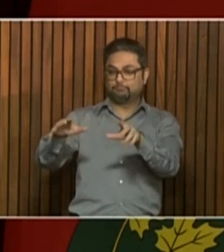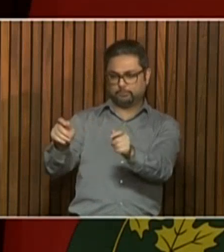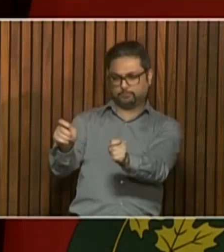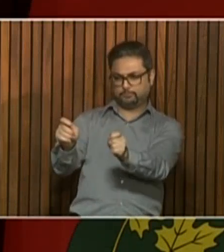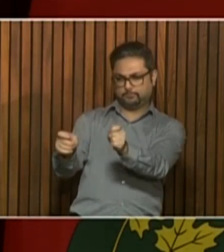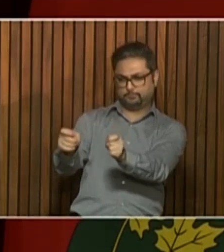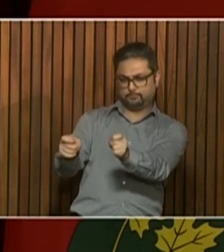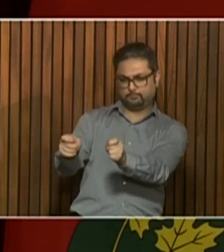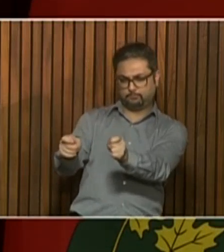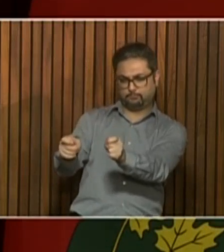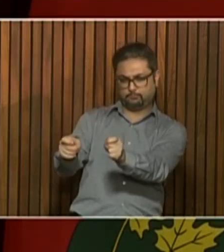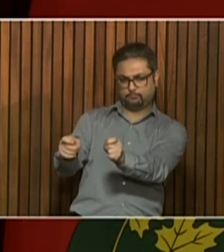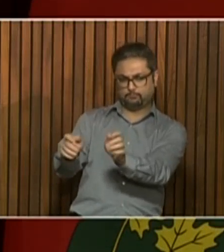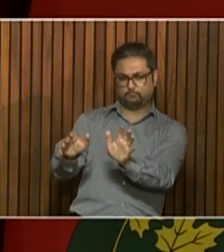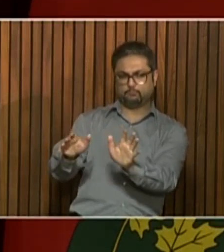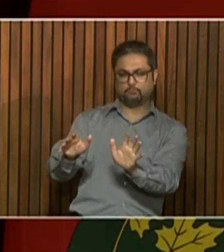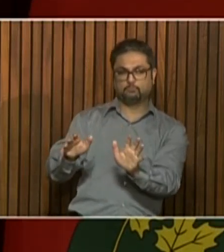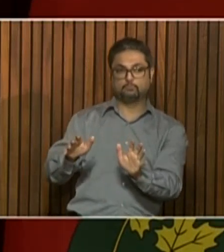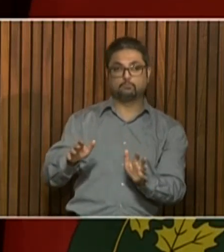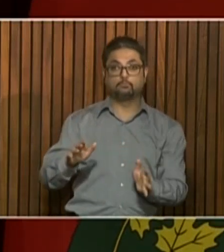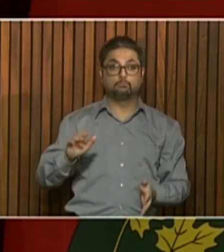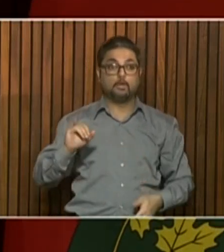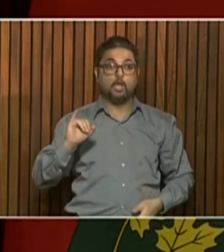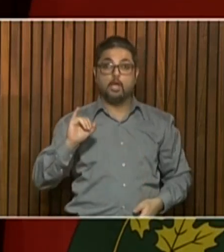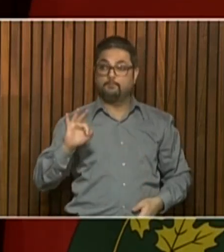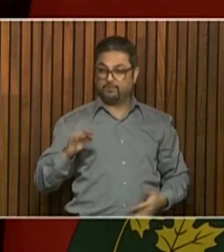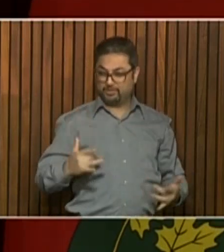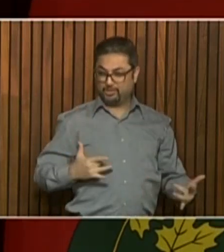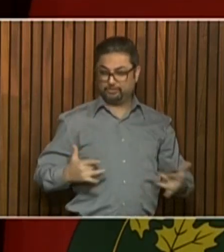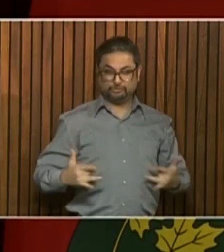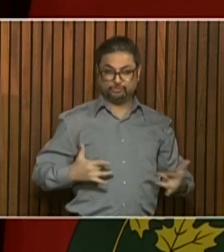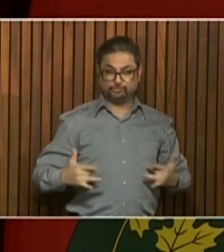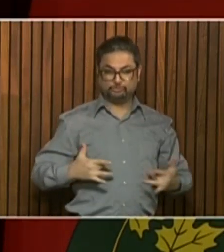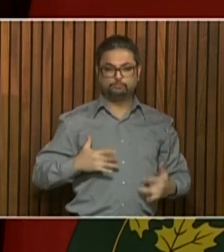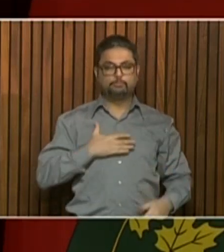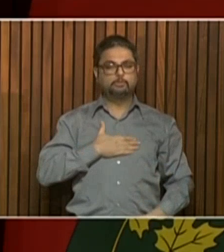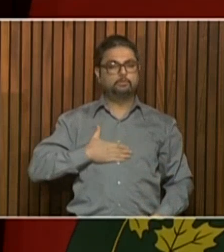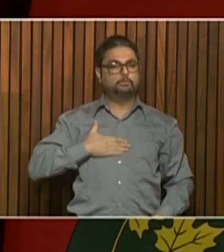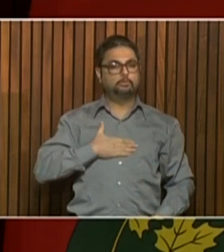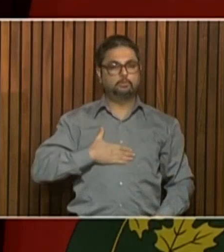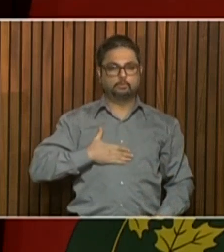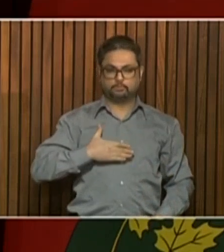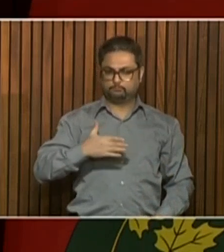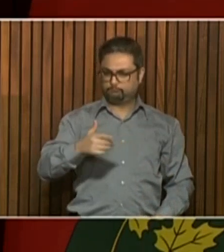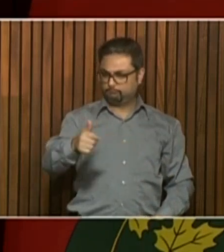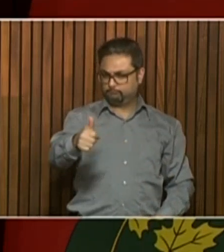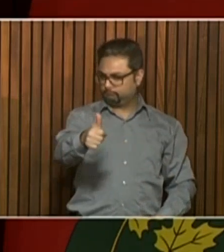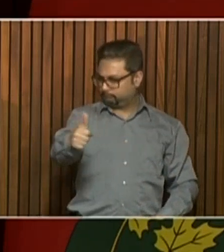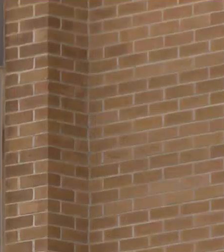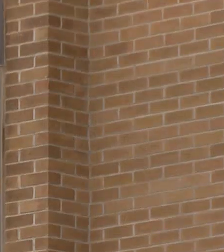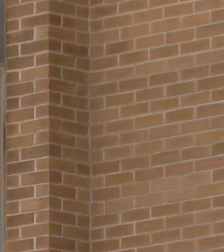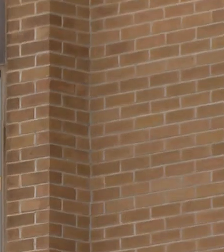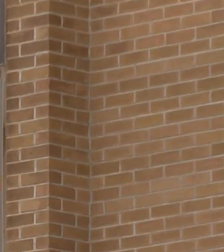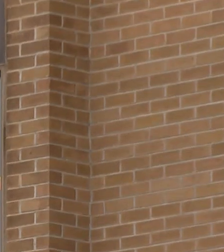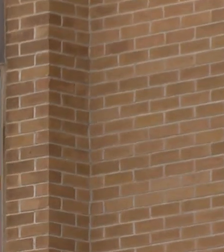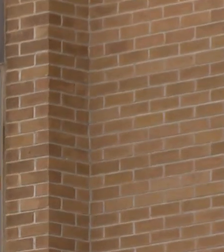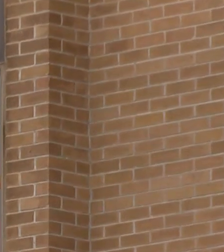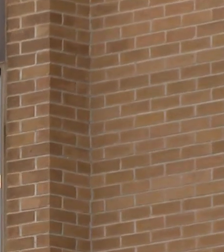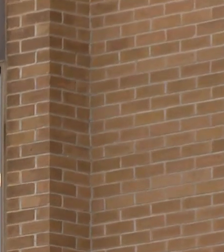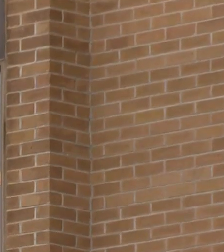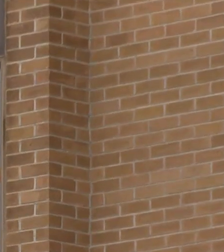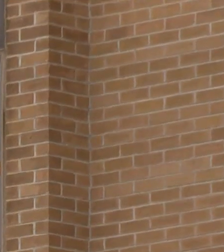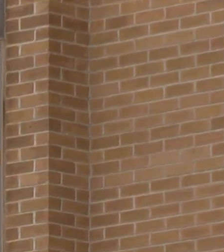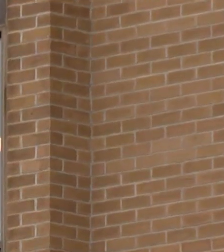concerned, then we request the institution to deal with that within their own resources. And if we don't, then we can say, okay, we can assist in this